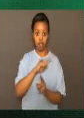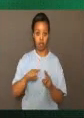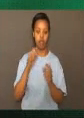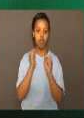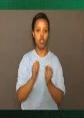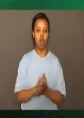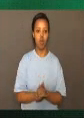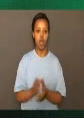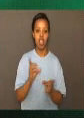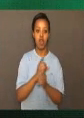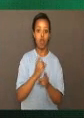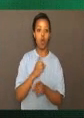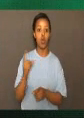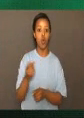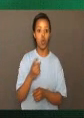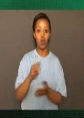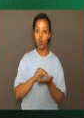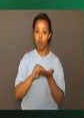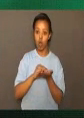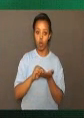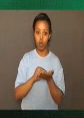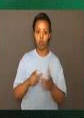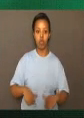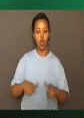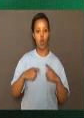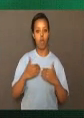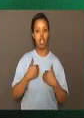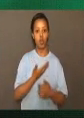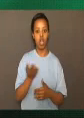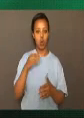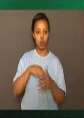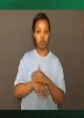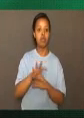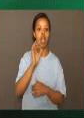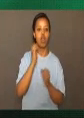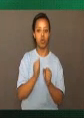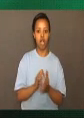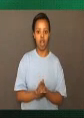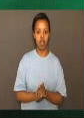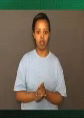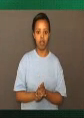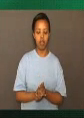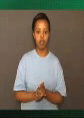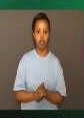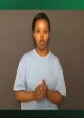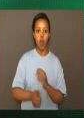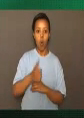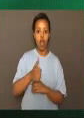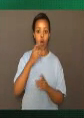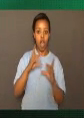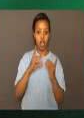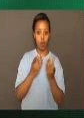Organic molecules are found in living things. The major classes